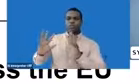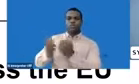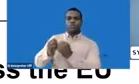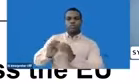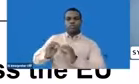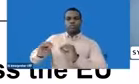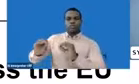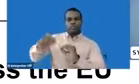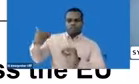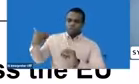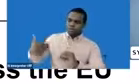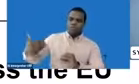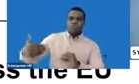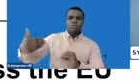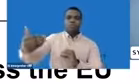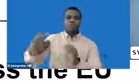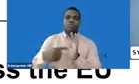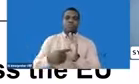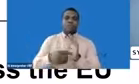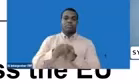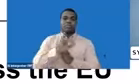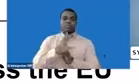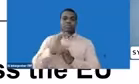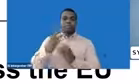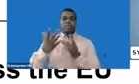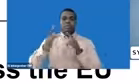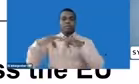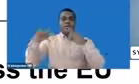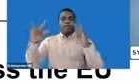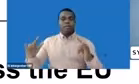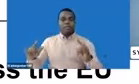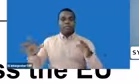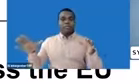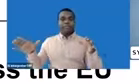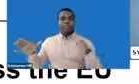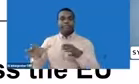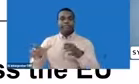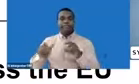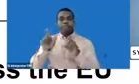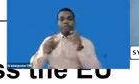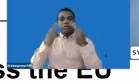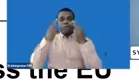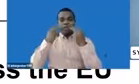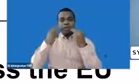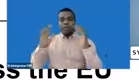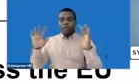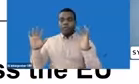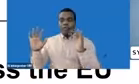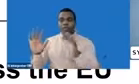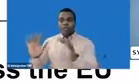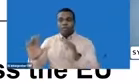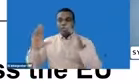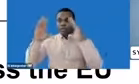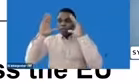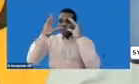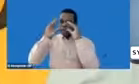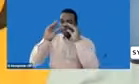be referenced to serve for other umbrella organization.